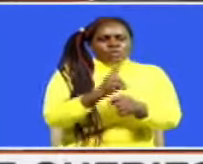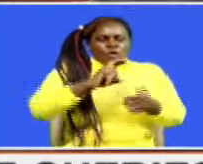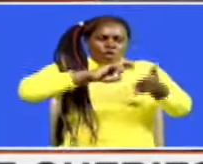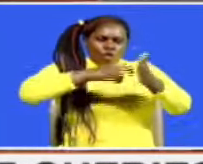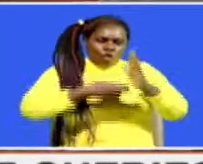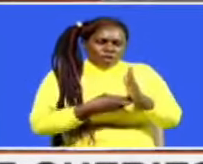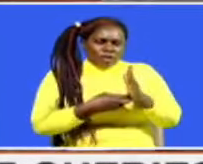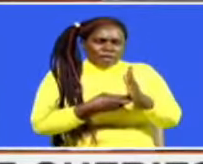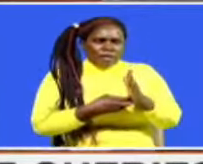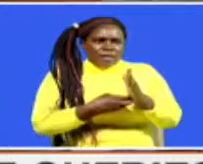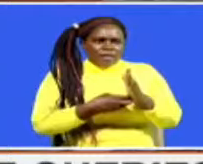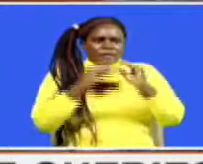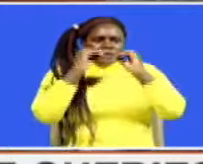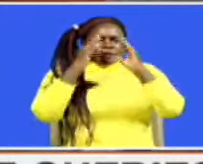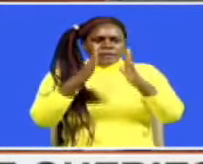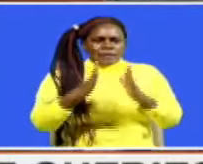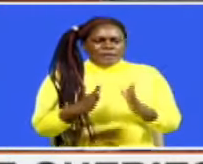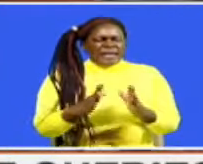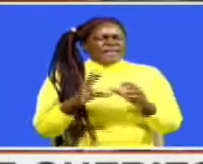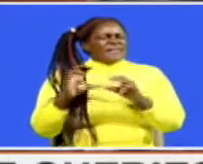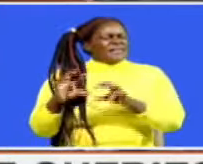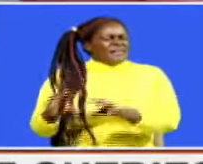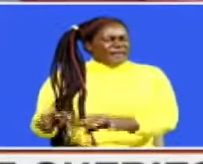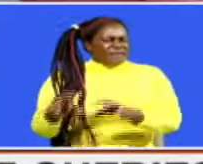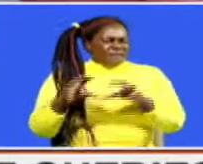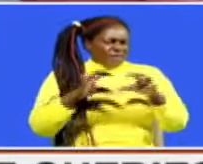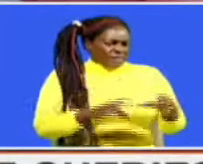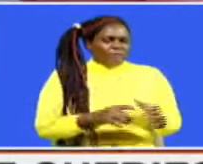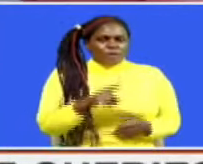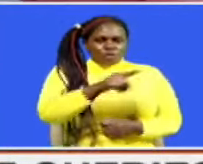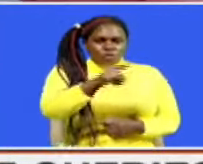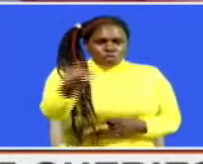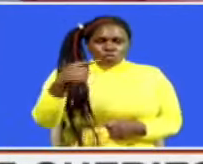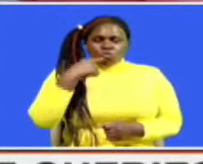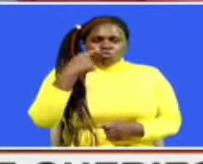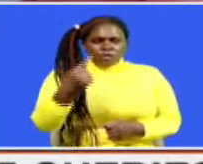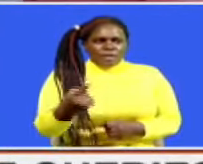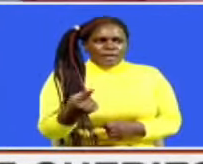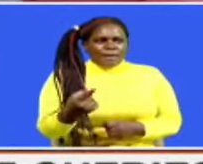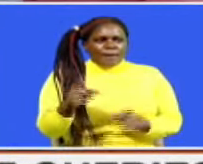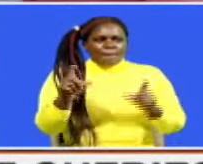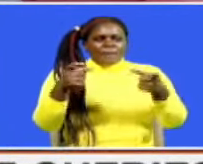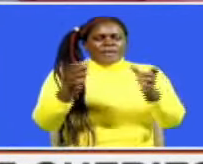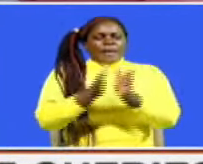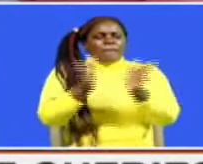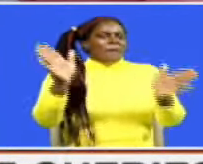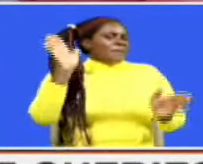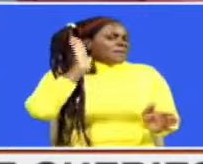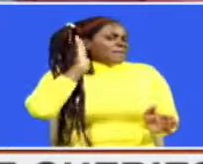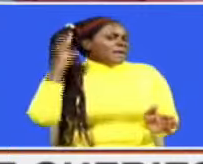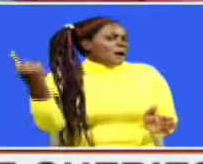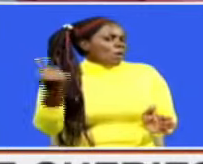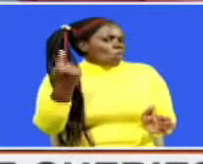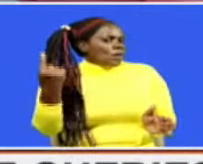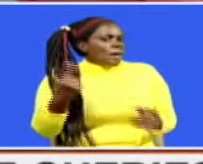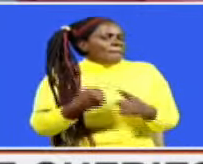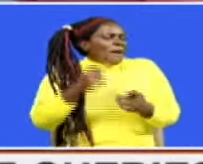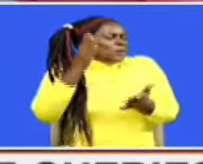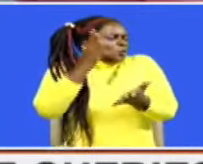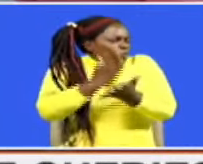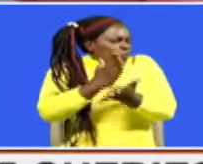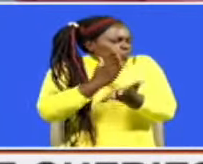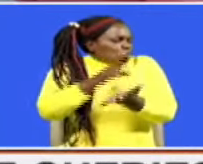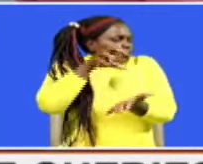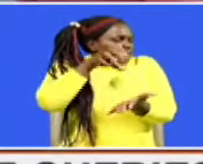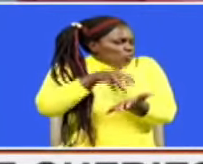contract, exposing teachers to untold suffering. So what you are saying is just for the media, for the public to hear. But the actual